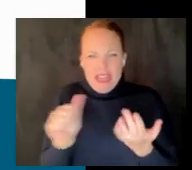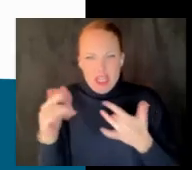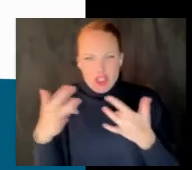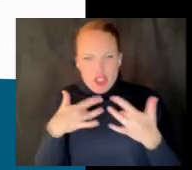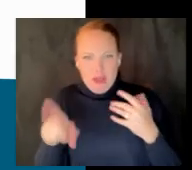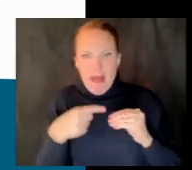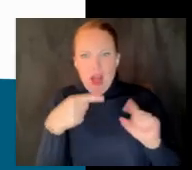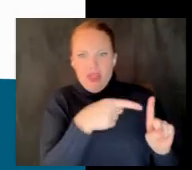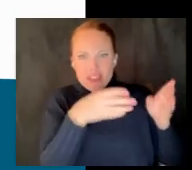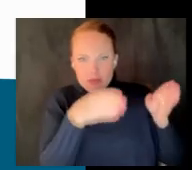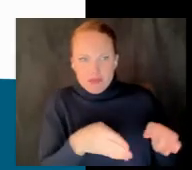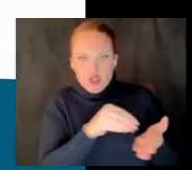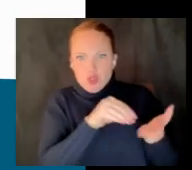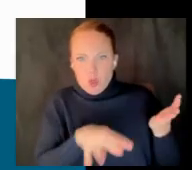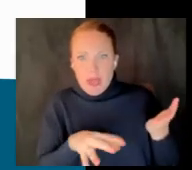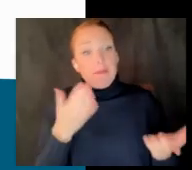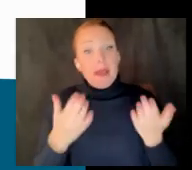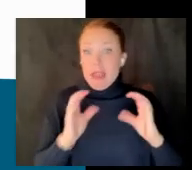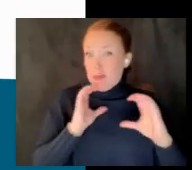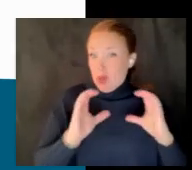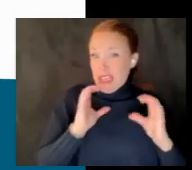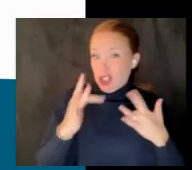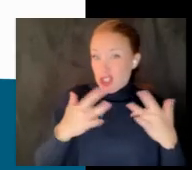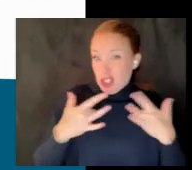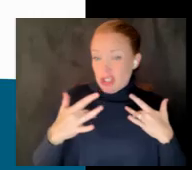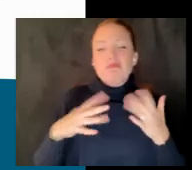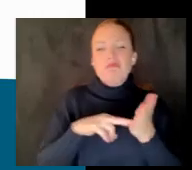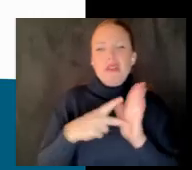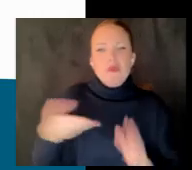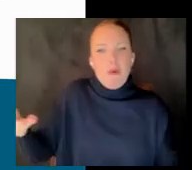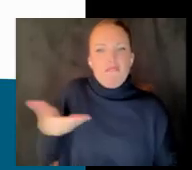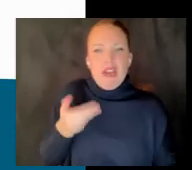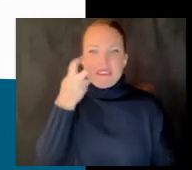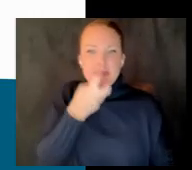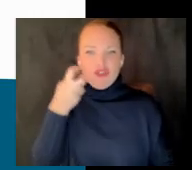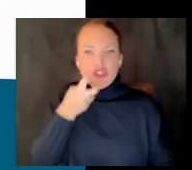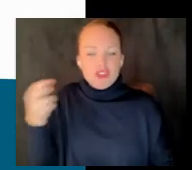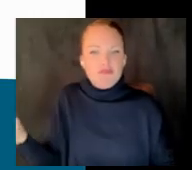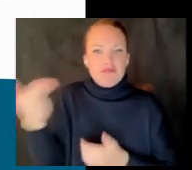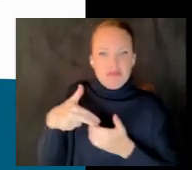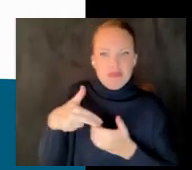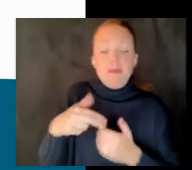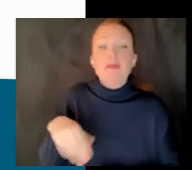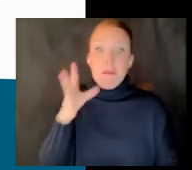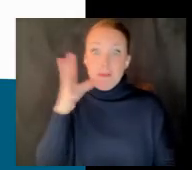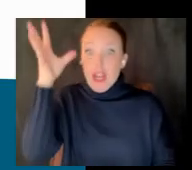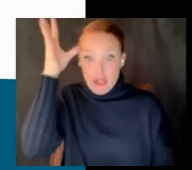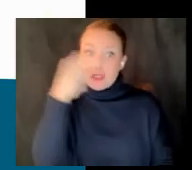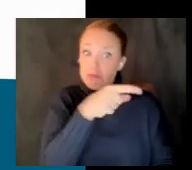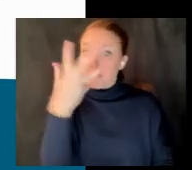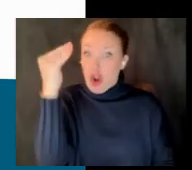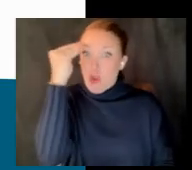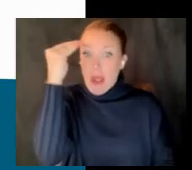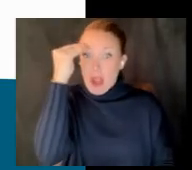are communication concerns, a speech and language pathologist would be invited to the meeting. Parents are notified of this meeting and